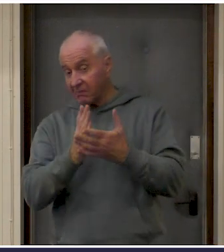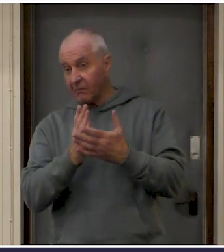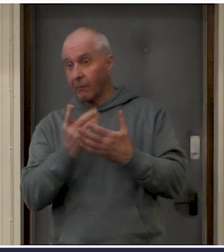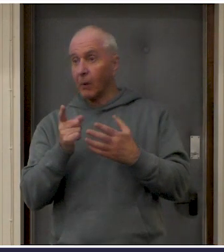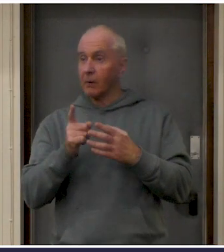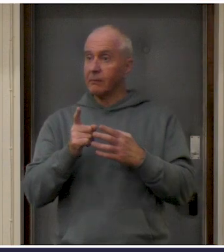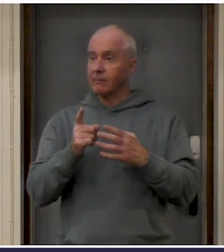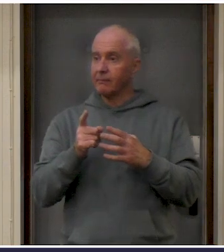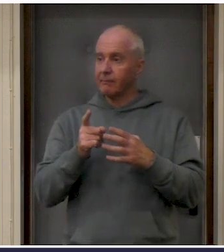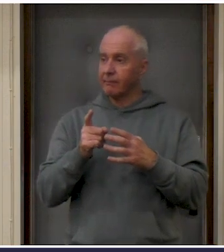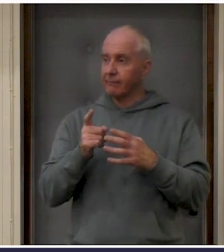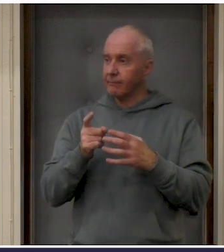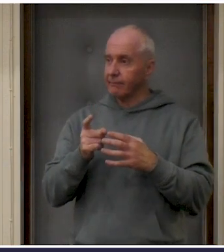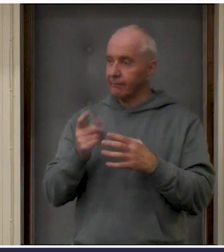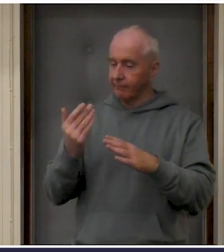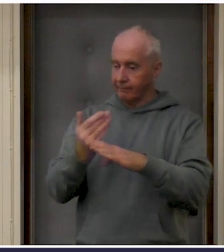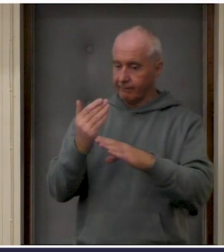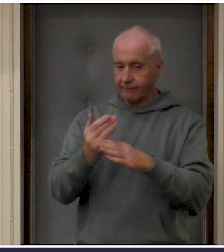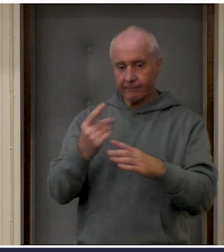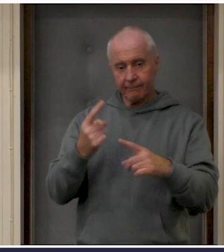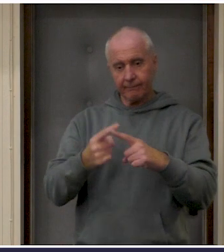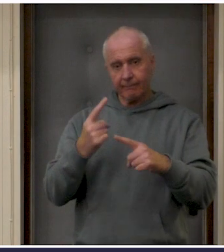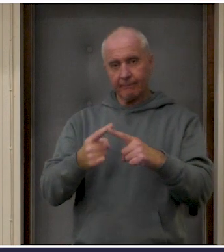operationally efficient as they are on paper.